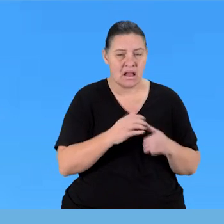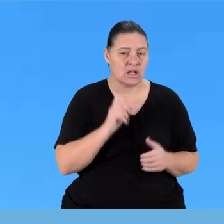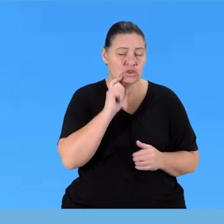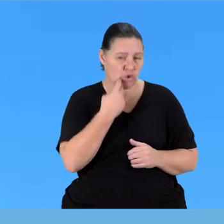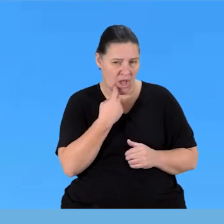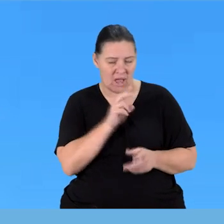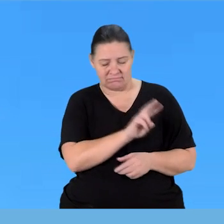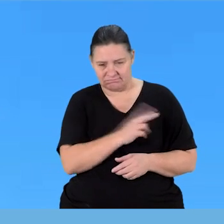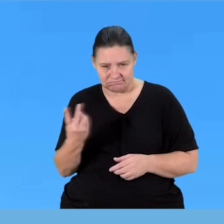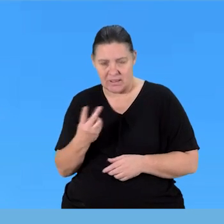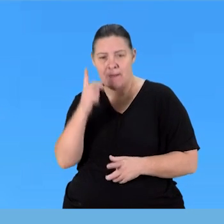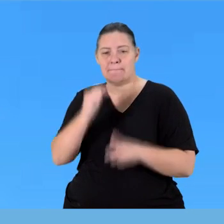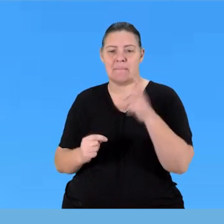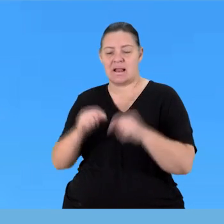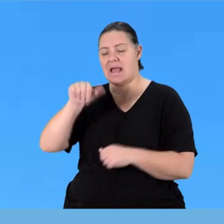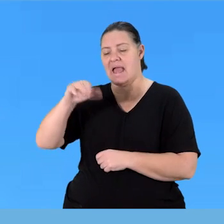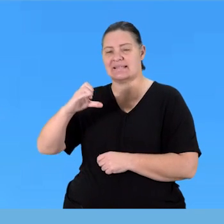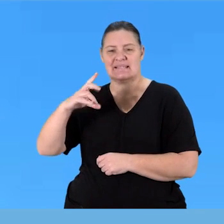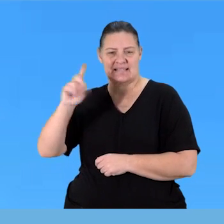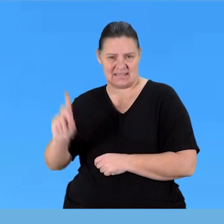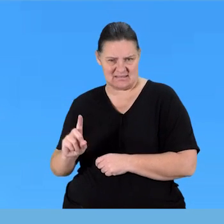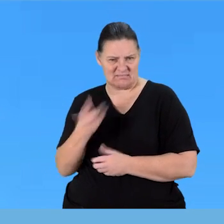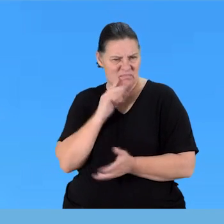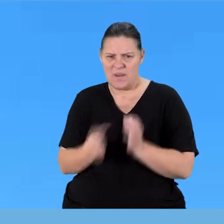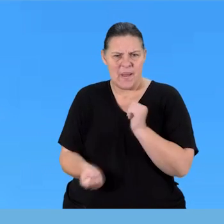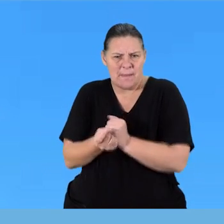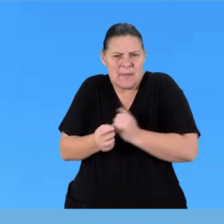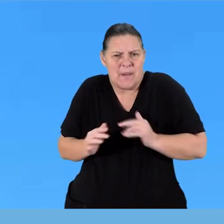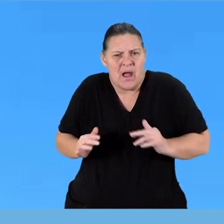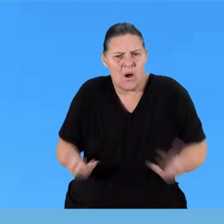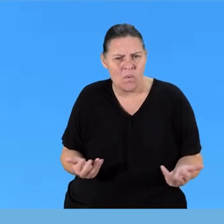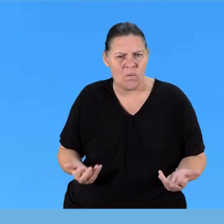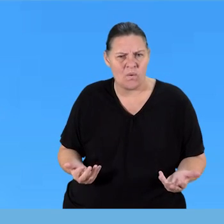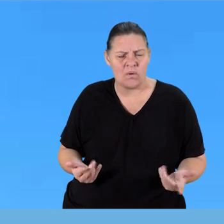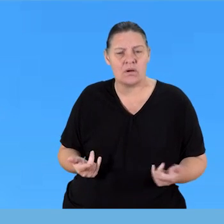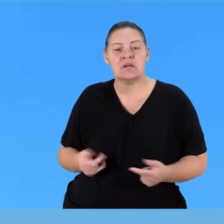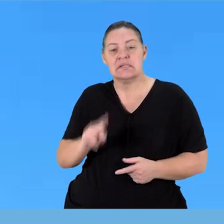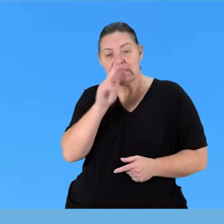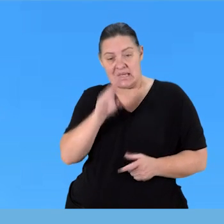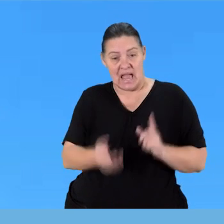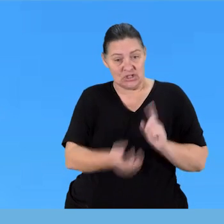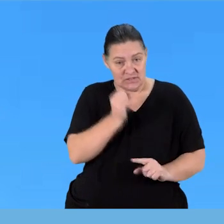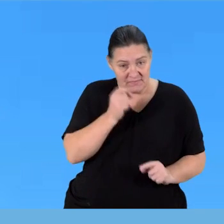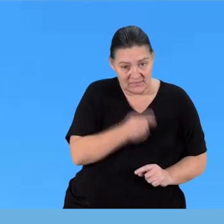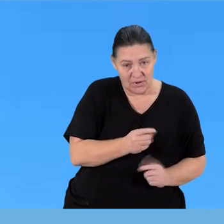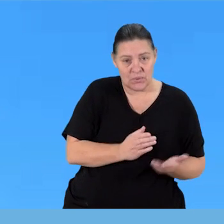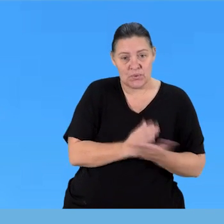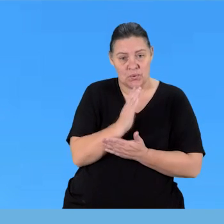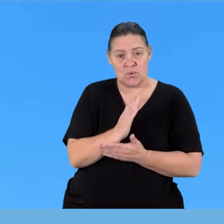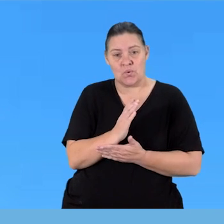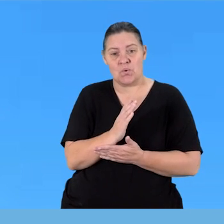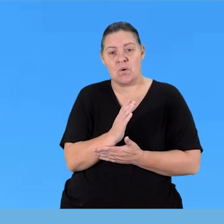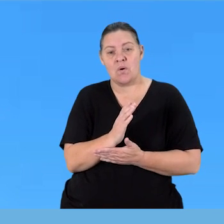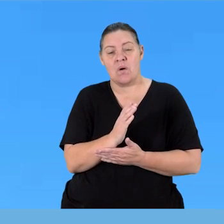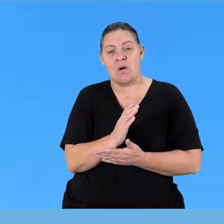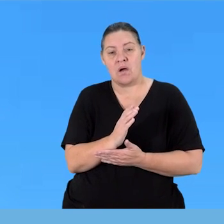sugar into milk acid. Now, how do they achieve this particular reaction? They are achieving this